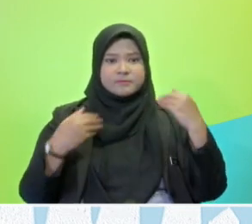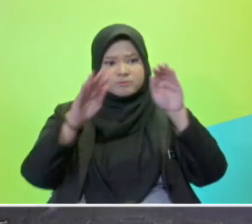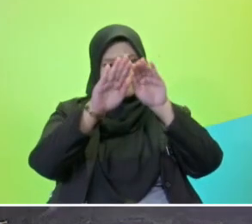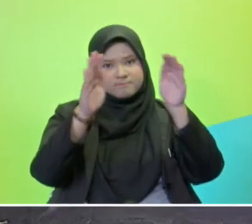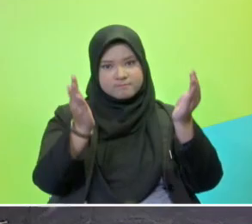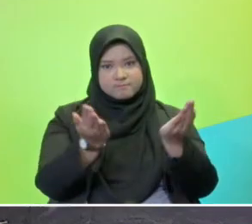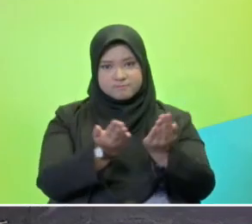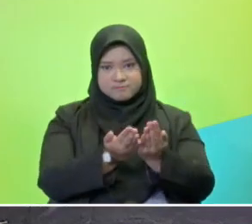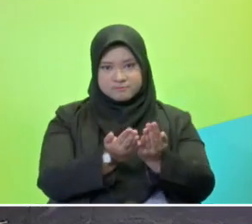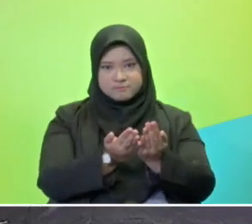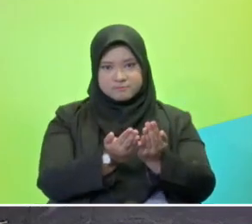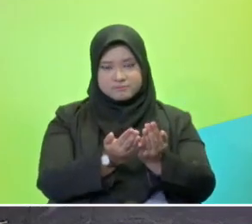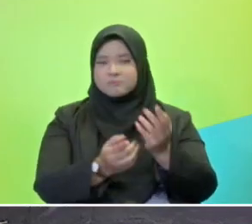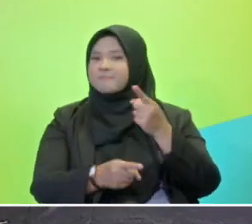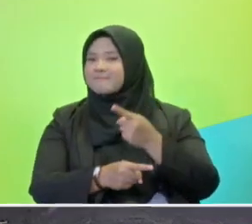red?